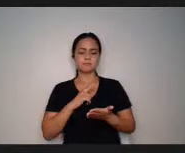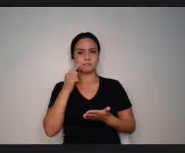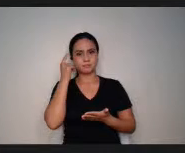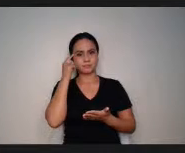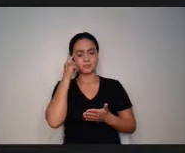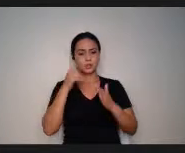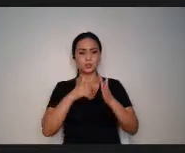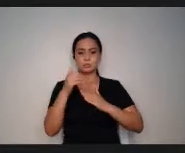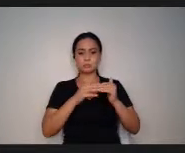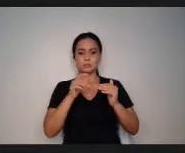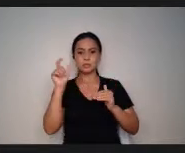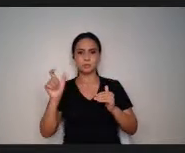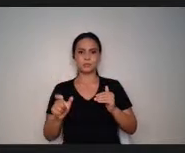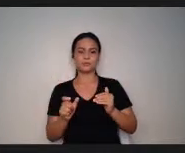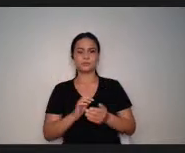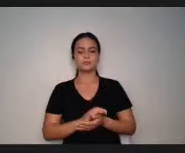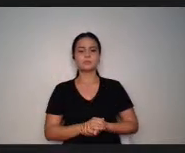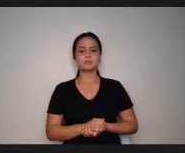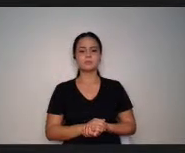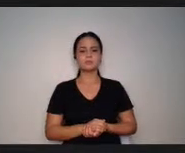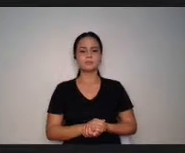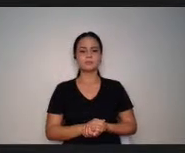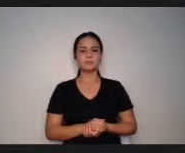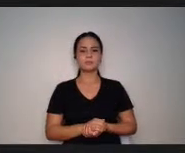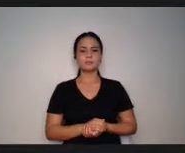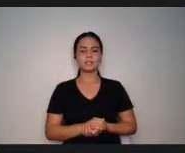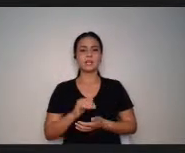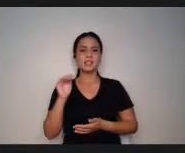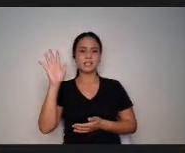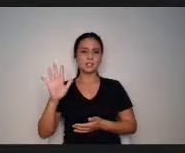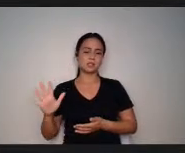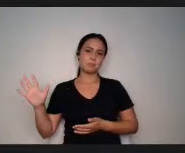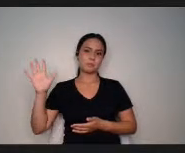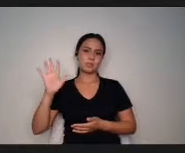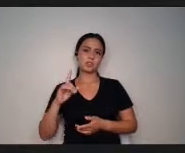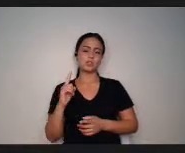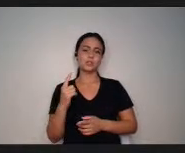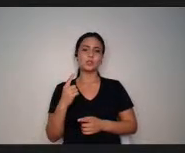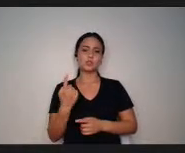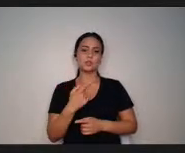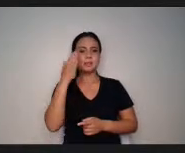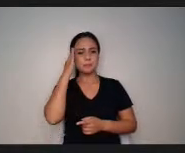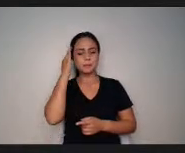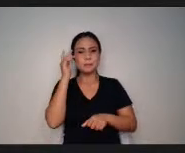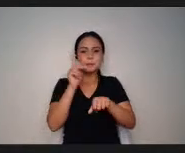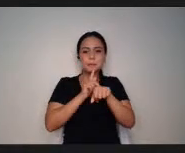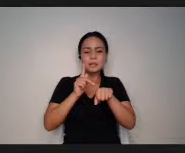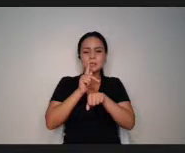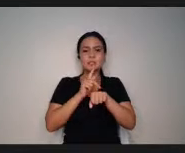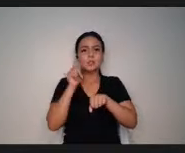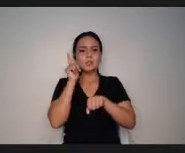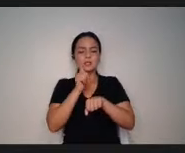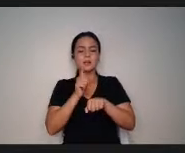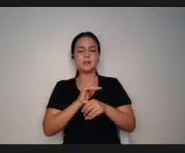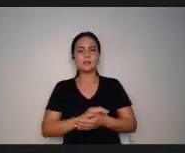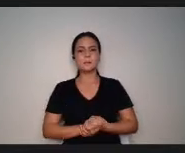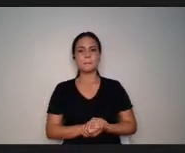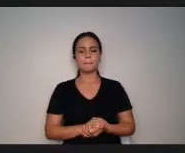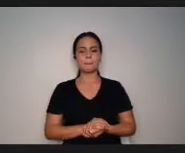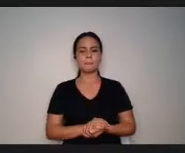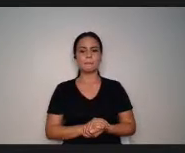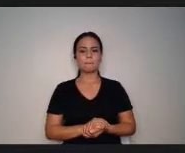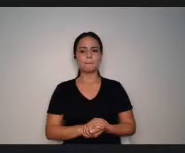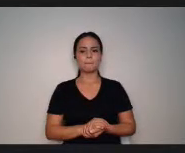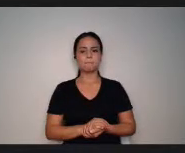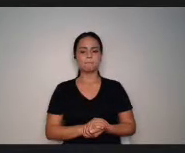So nationally, we know many countries are able to and have